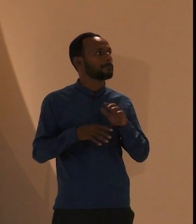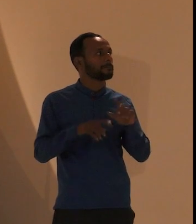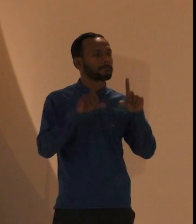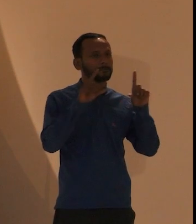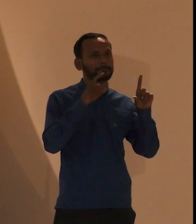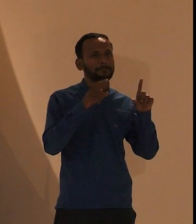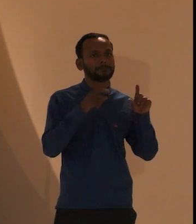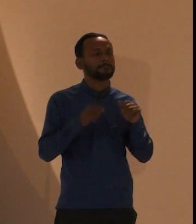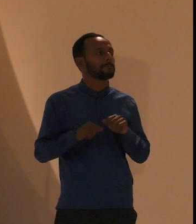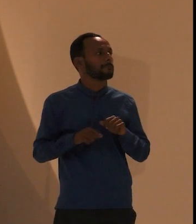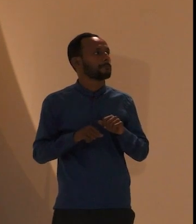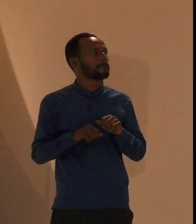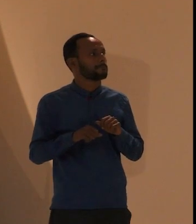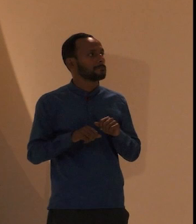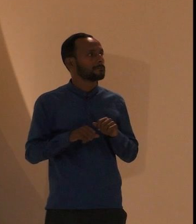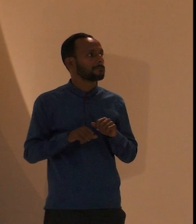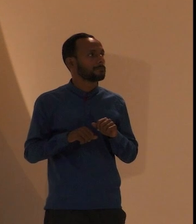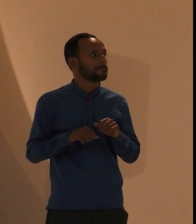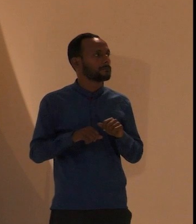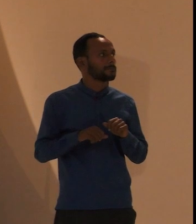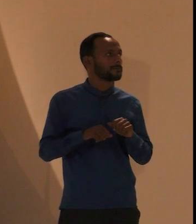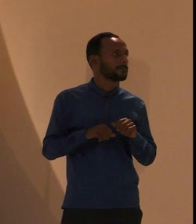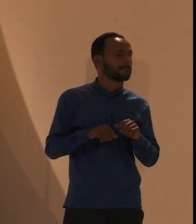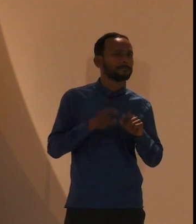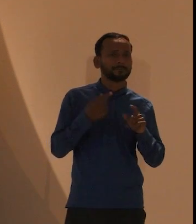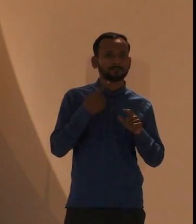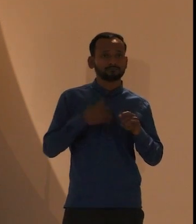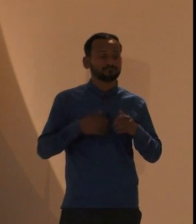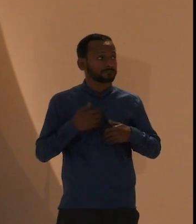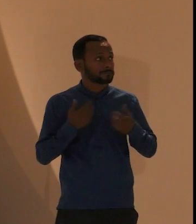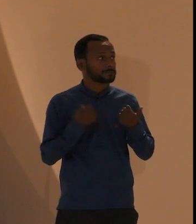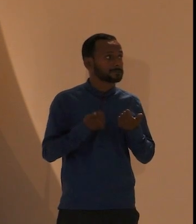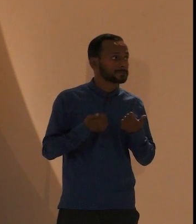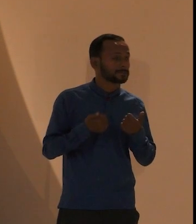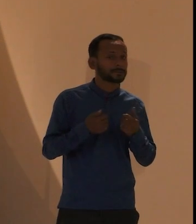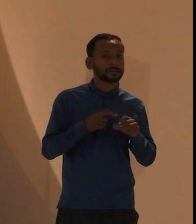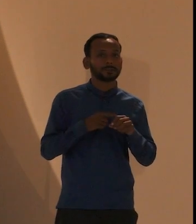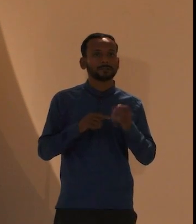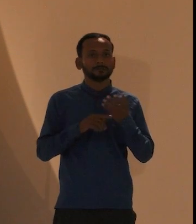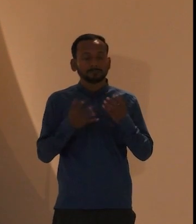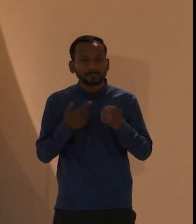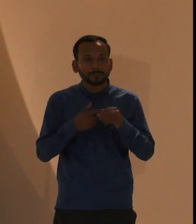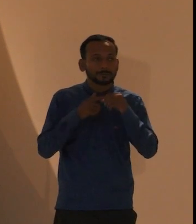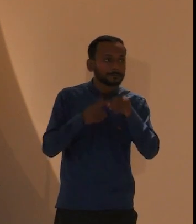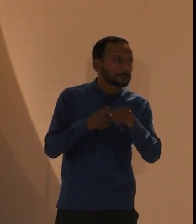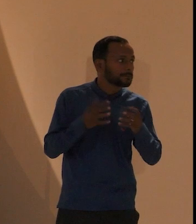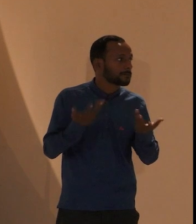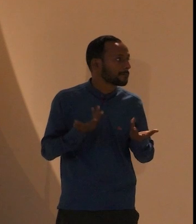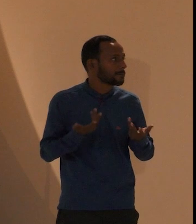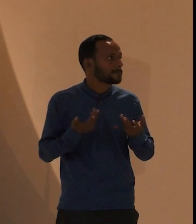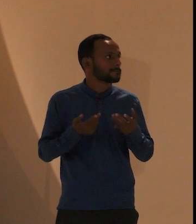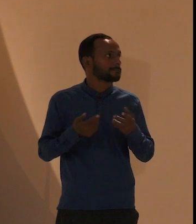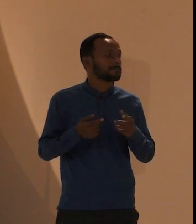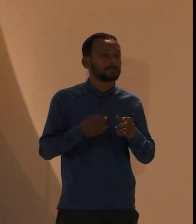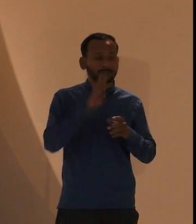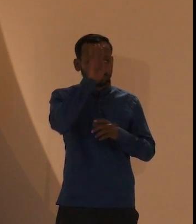question. I will skip through this. This is another interesting curatorial question whose roots go back into the imperial